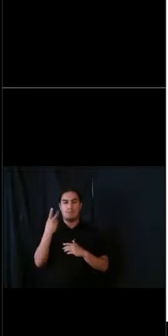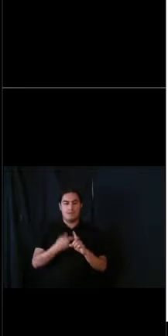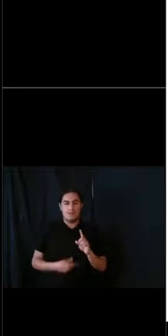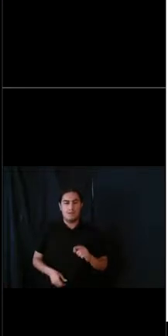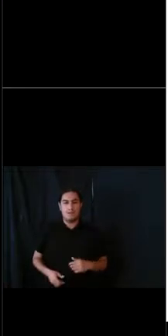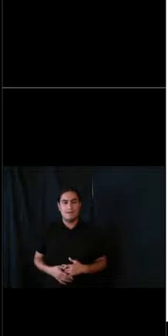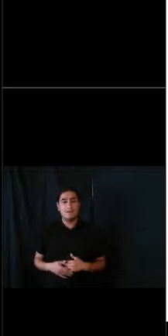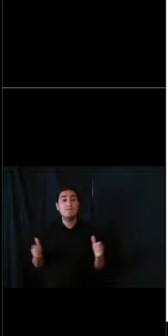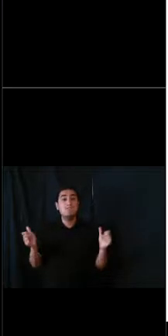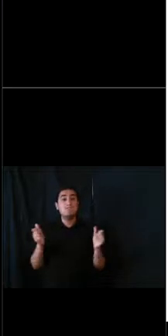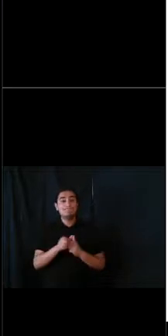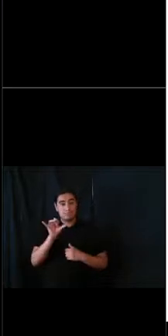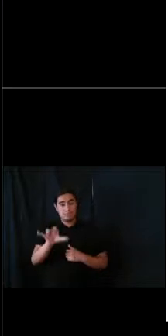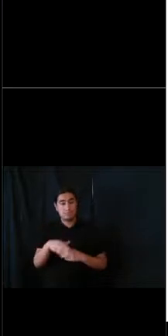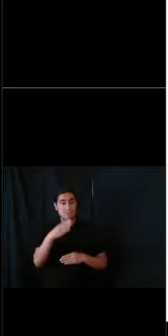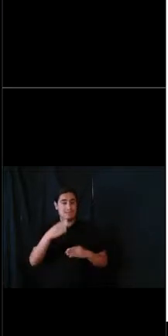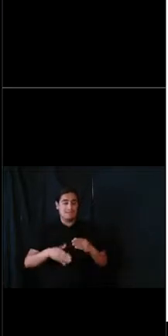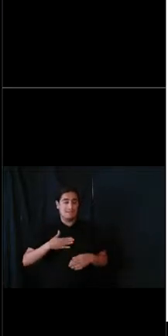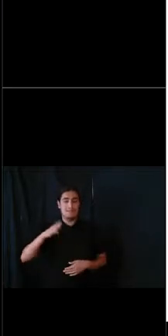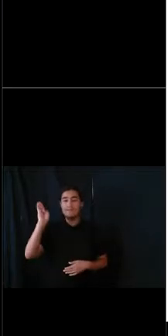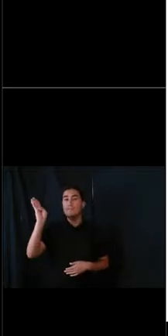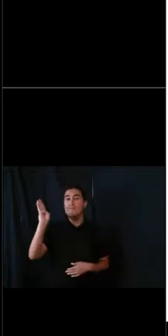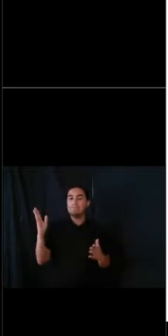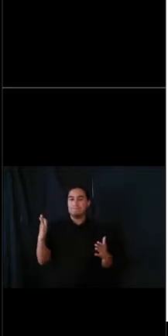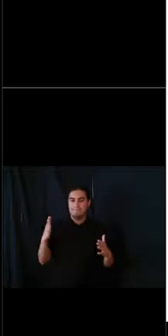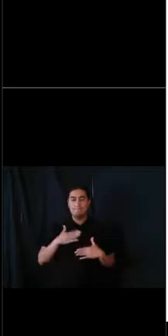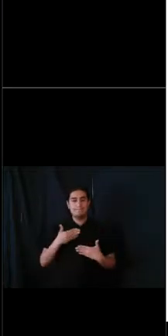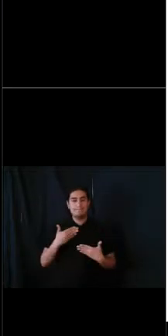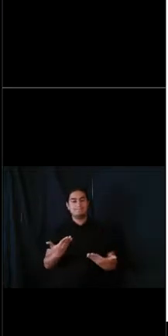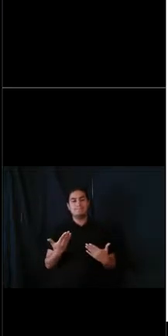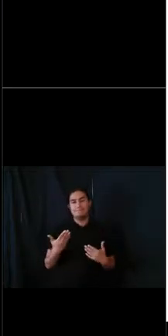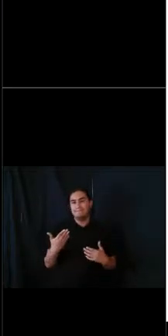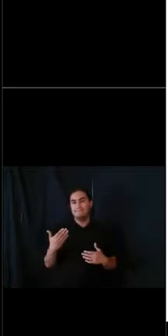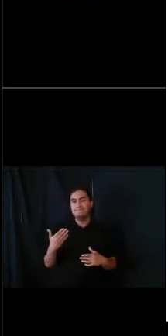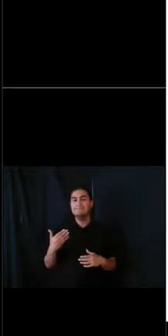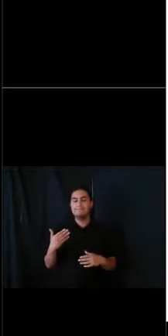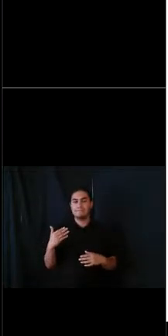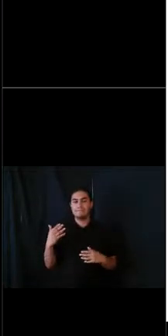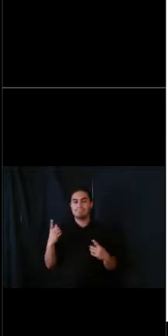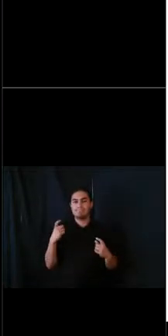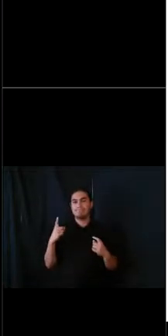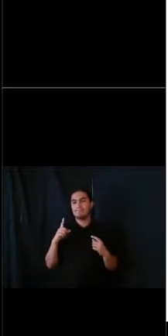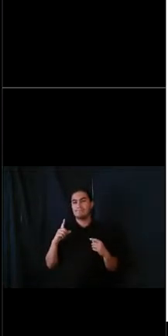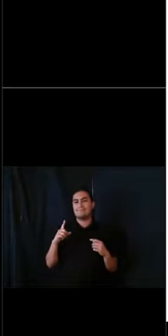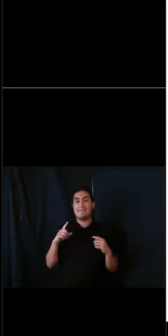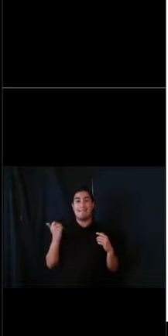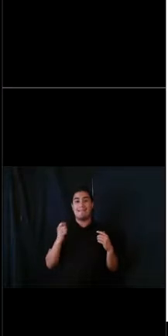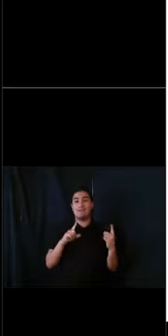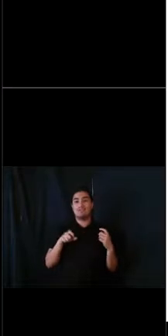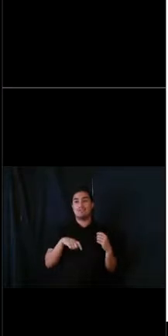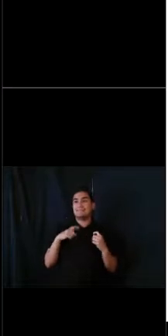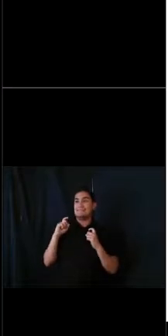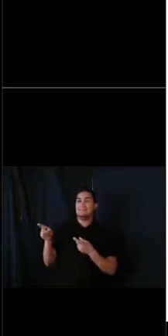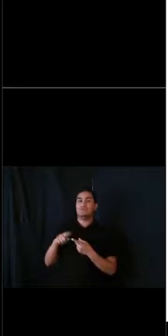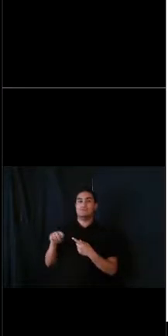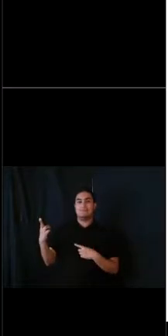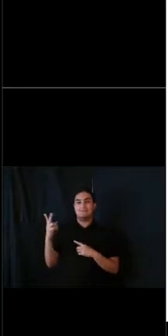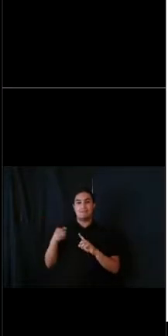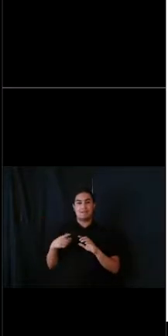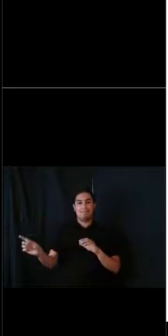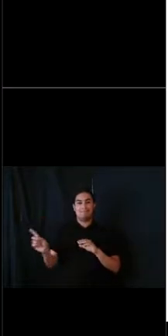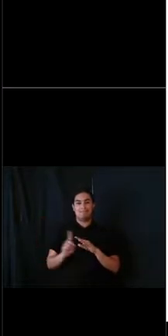and with that i'll end my presentation and happily defer any really tough questions to keith when he comes back later thank you